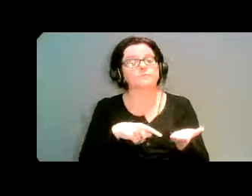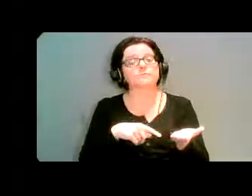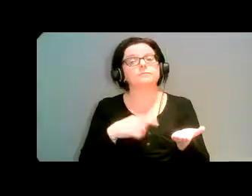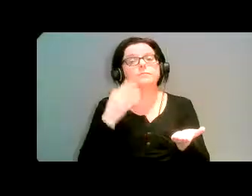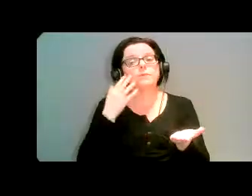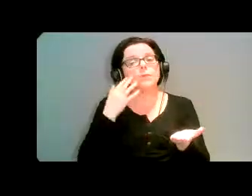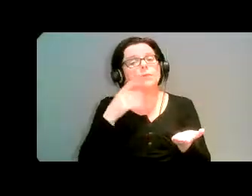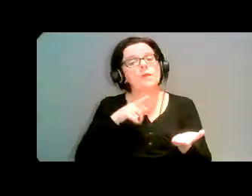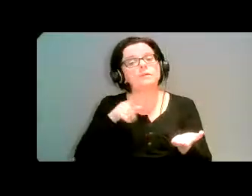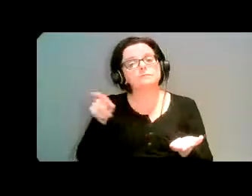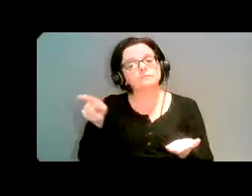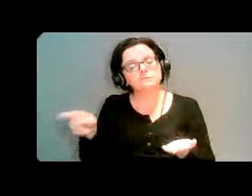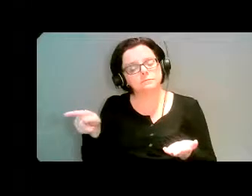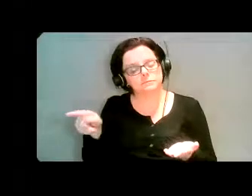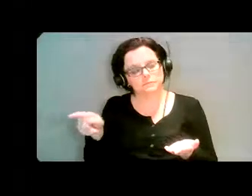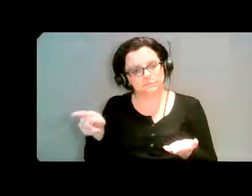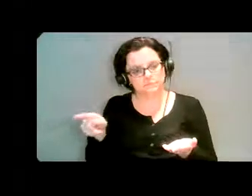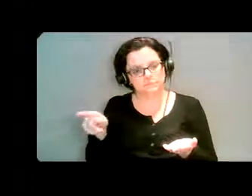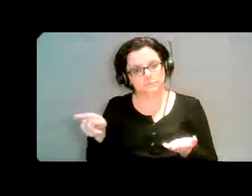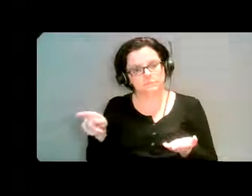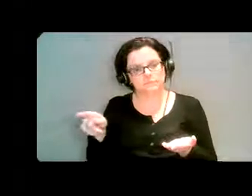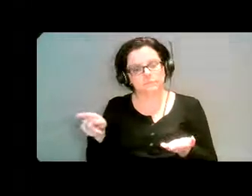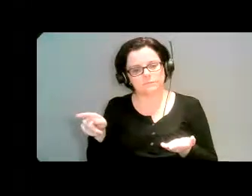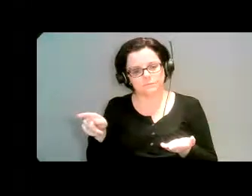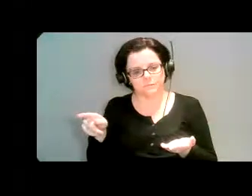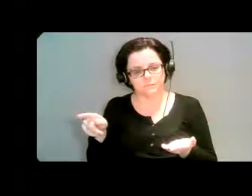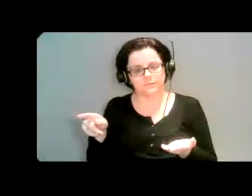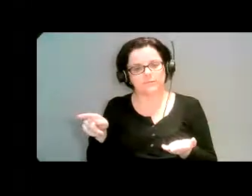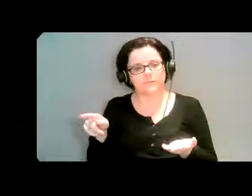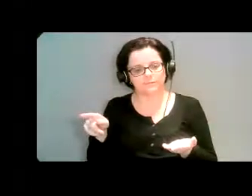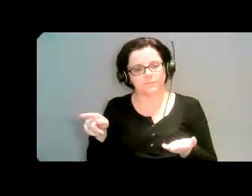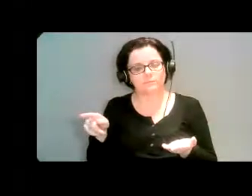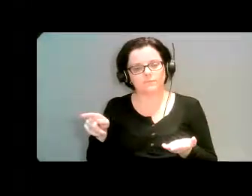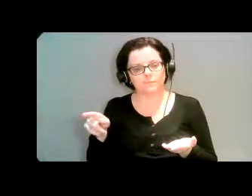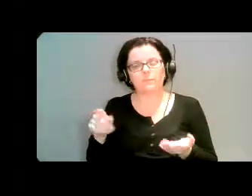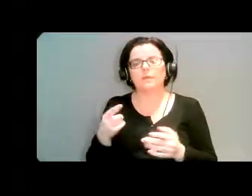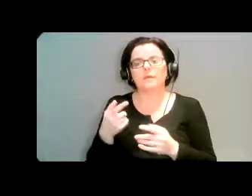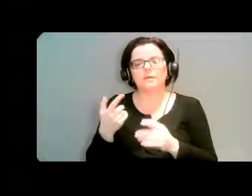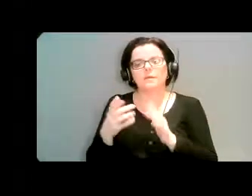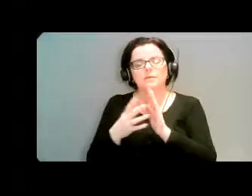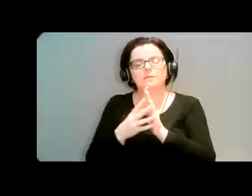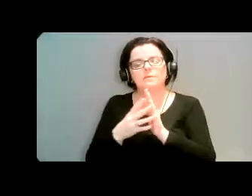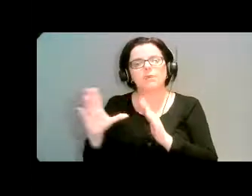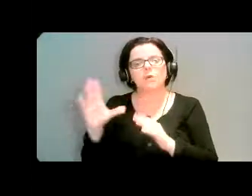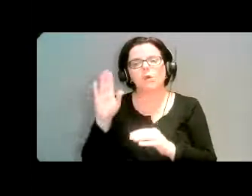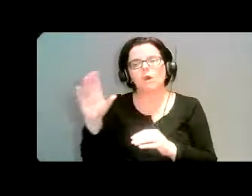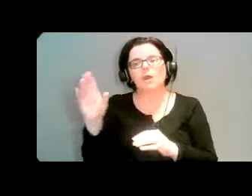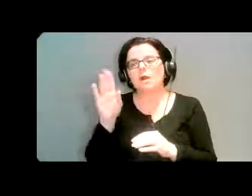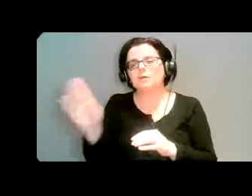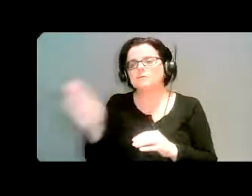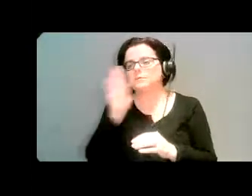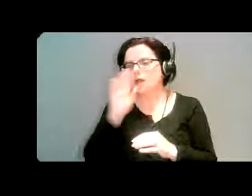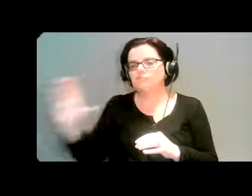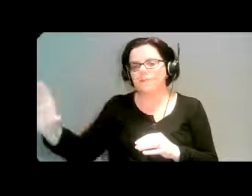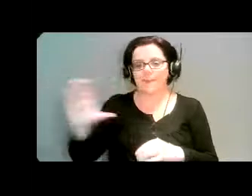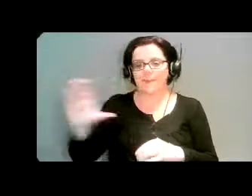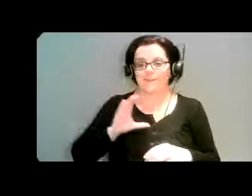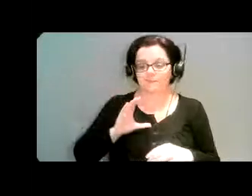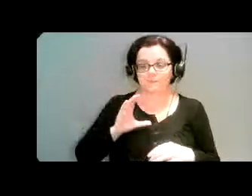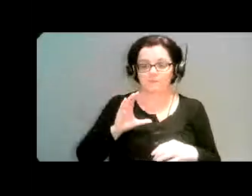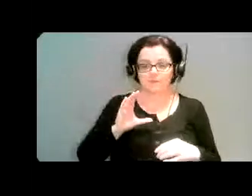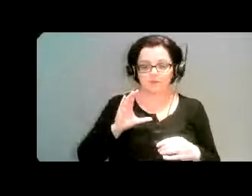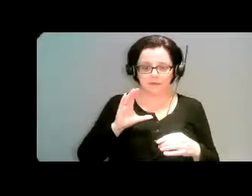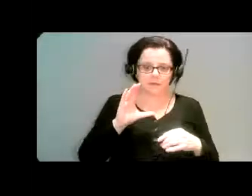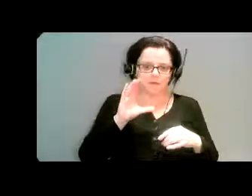with, for people, for example, on direct payments, they come back with a sum of money. You need to really break